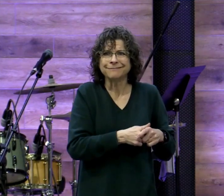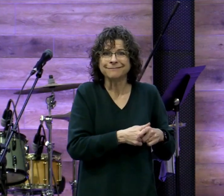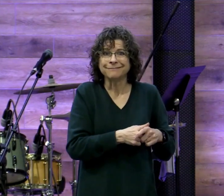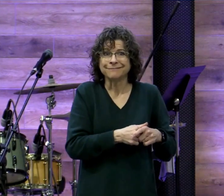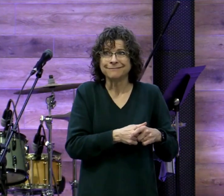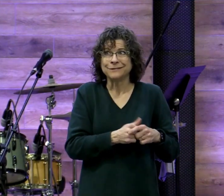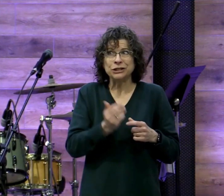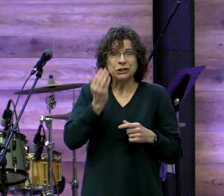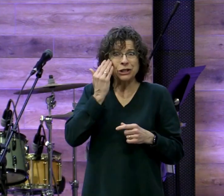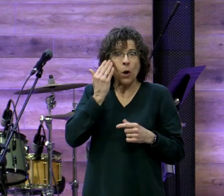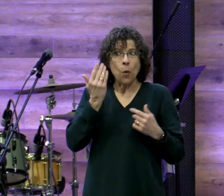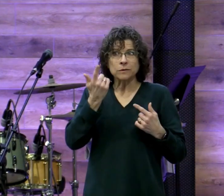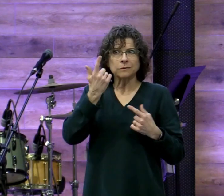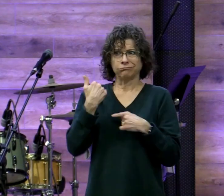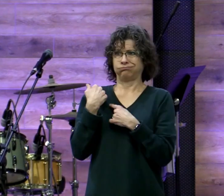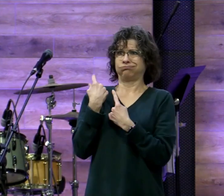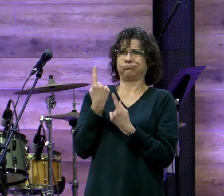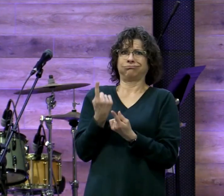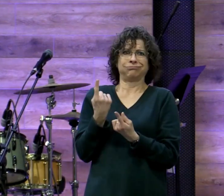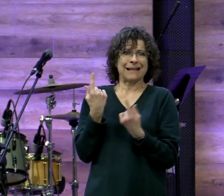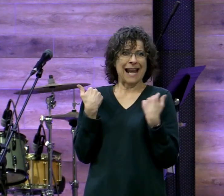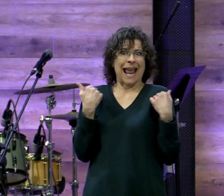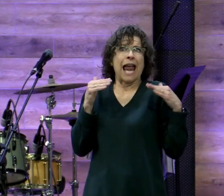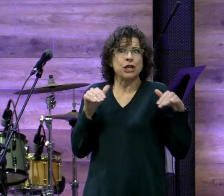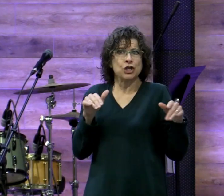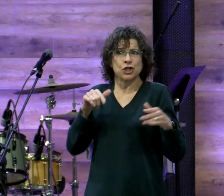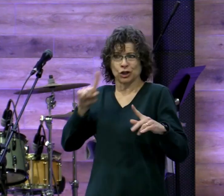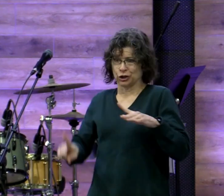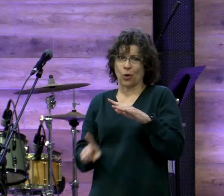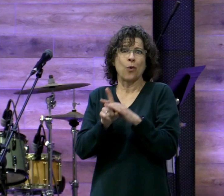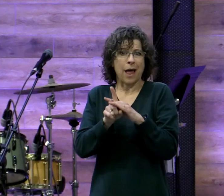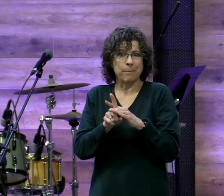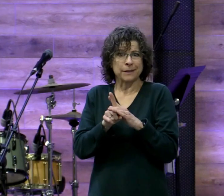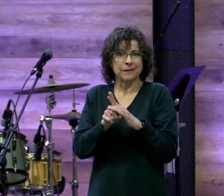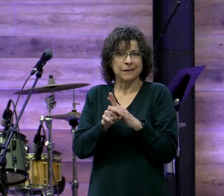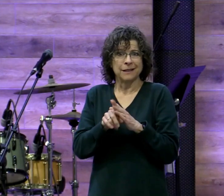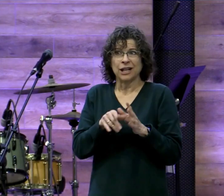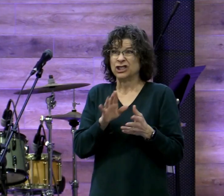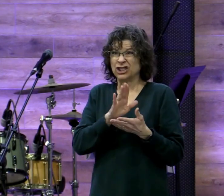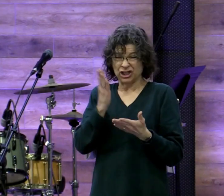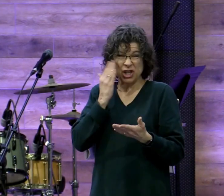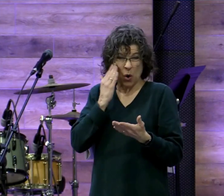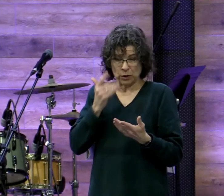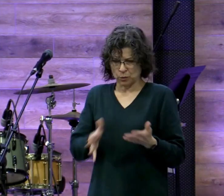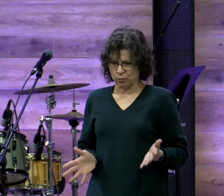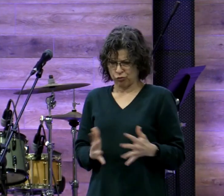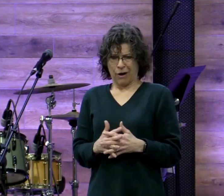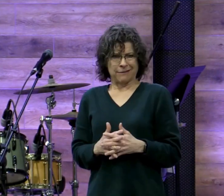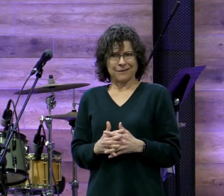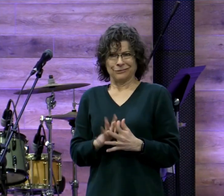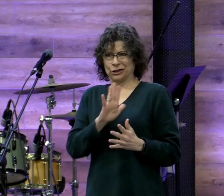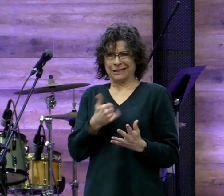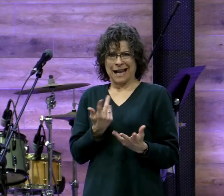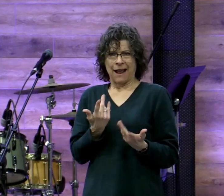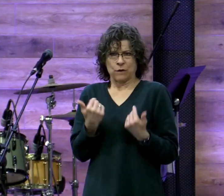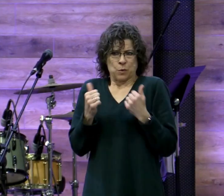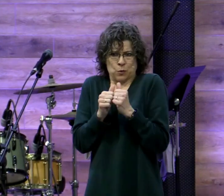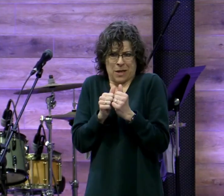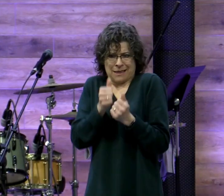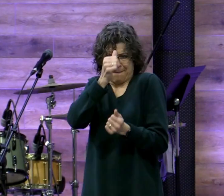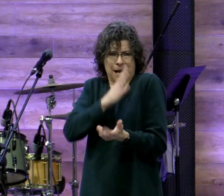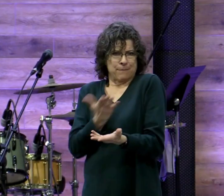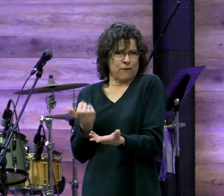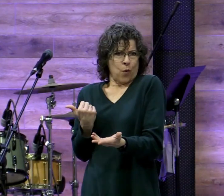angel visit her, right? She gave birth to a son after never having been with a man. She knows there's something different about Jesus,